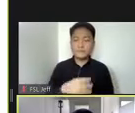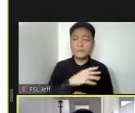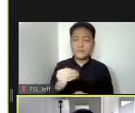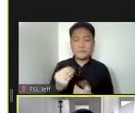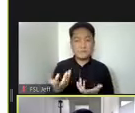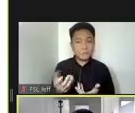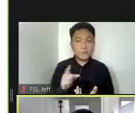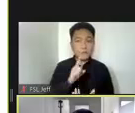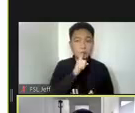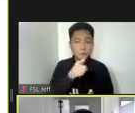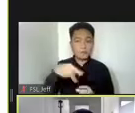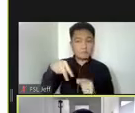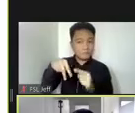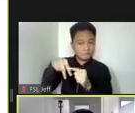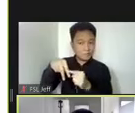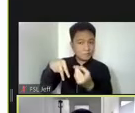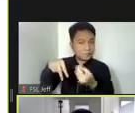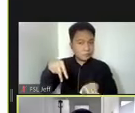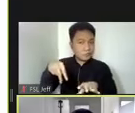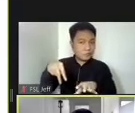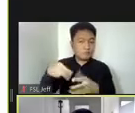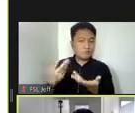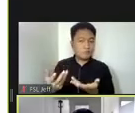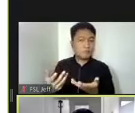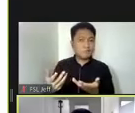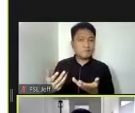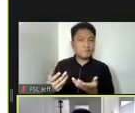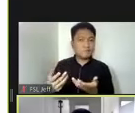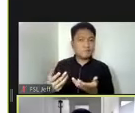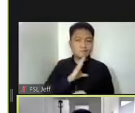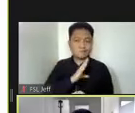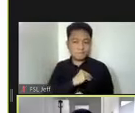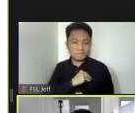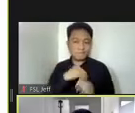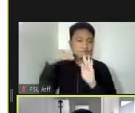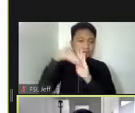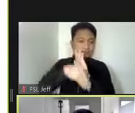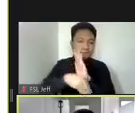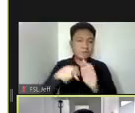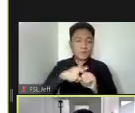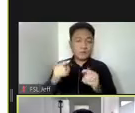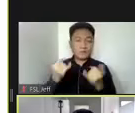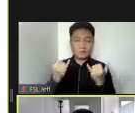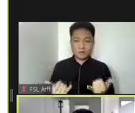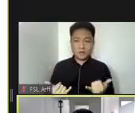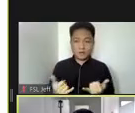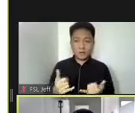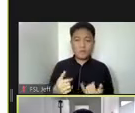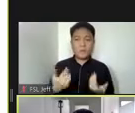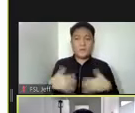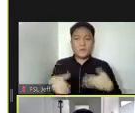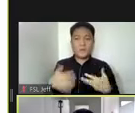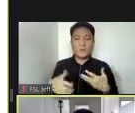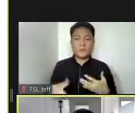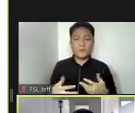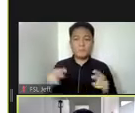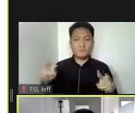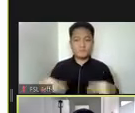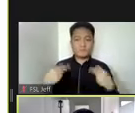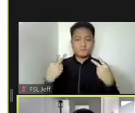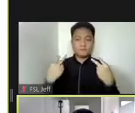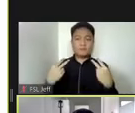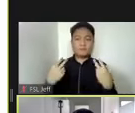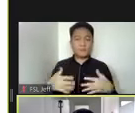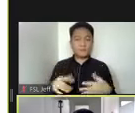today? The journey is really amazing. Even now, hindi pa rin ako makapaniwala na eto na si